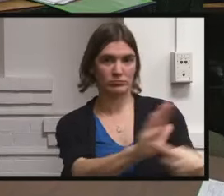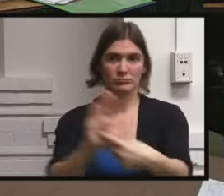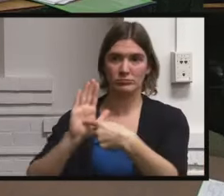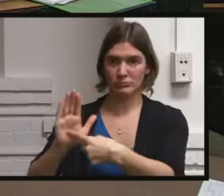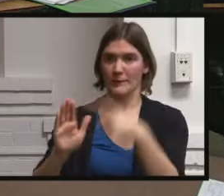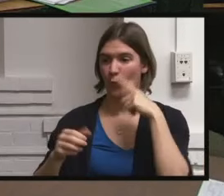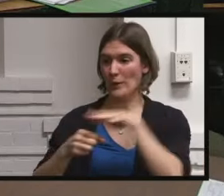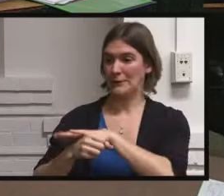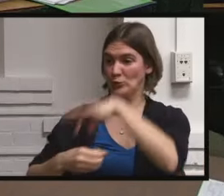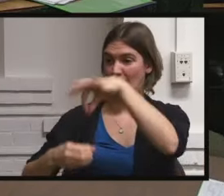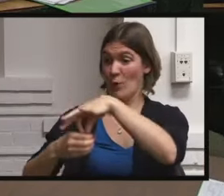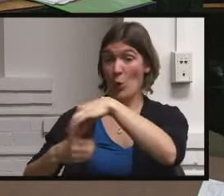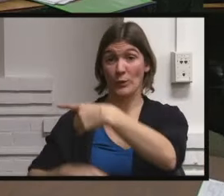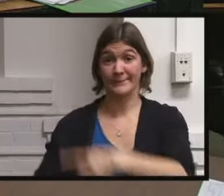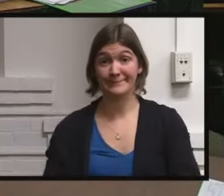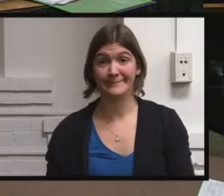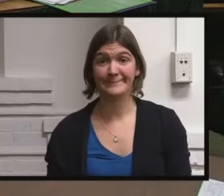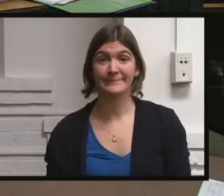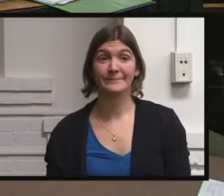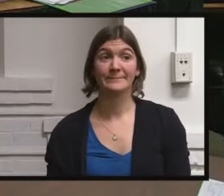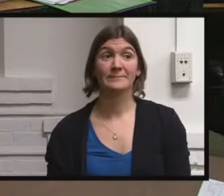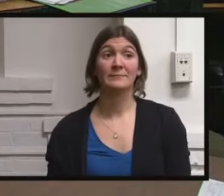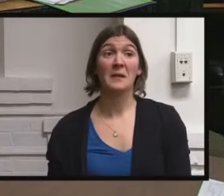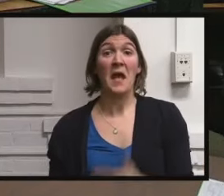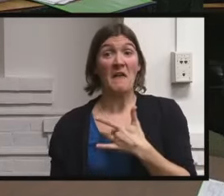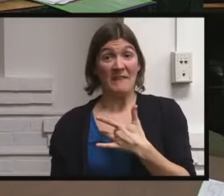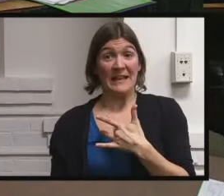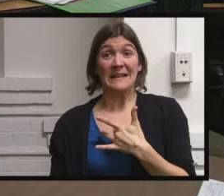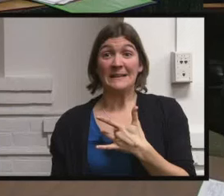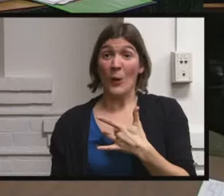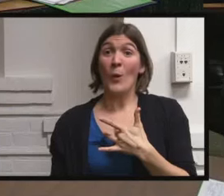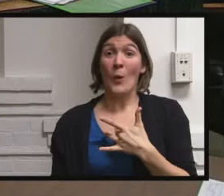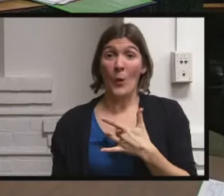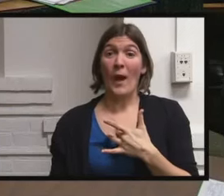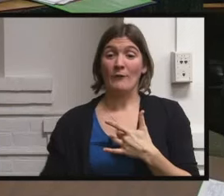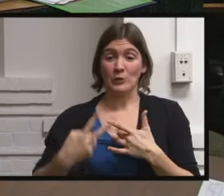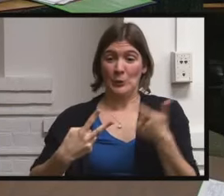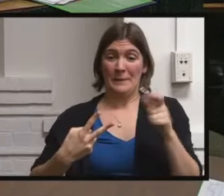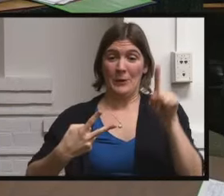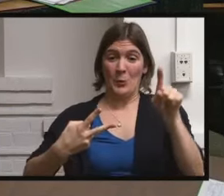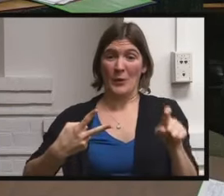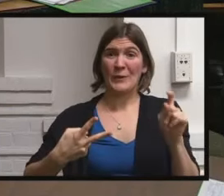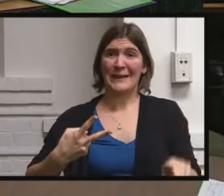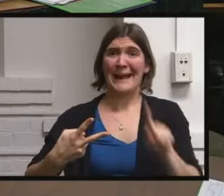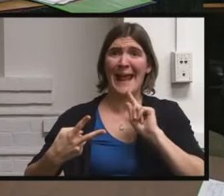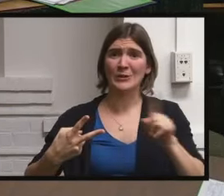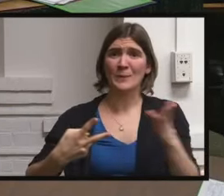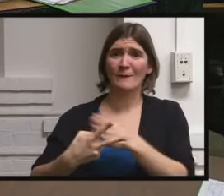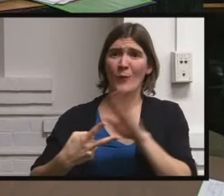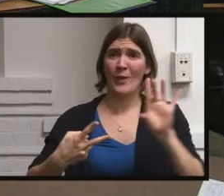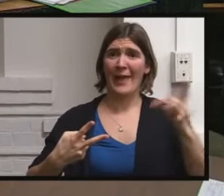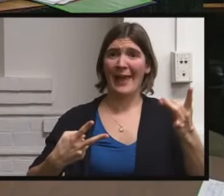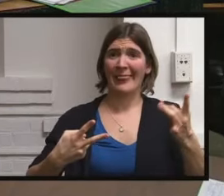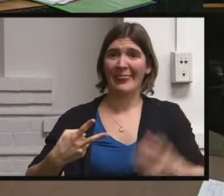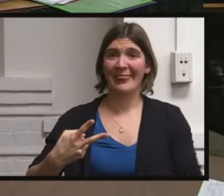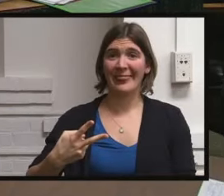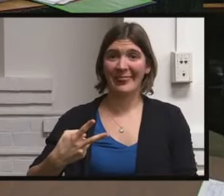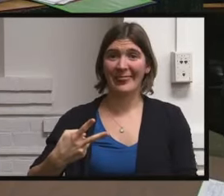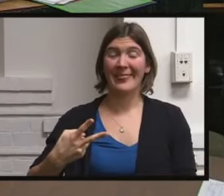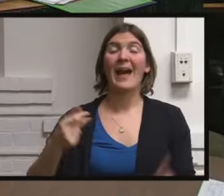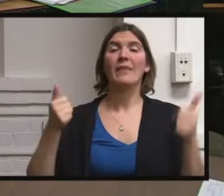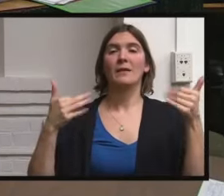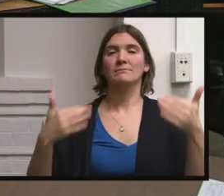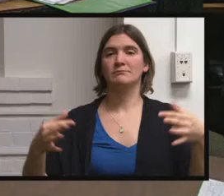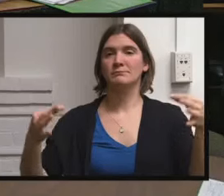votes. And I think it's pretty clear that there's two sets of questions that we need answers to before then, so that we can